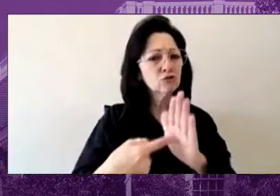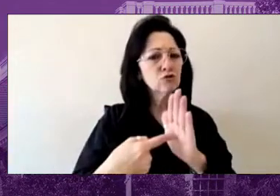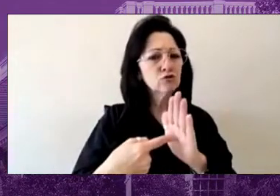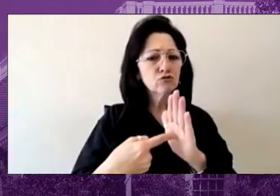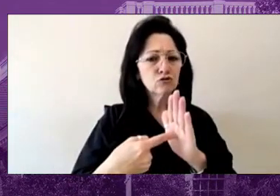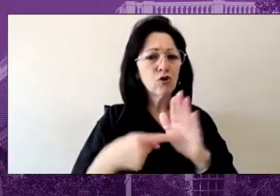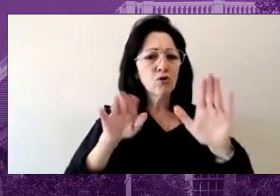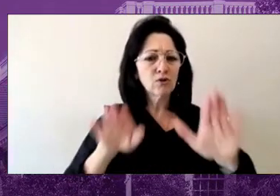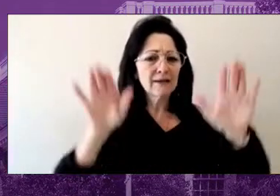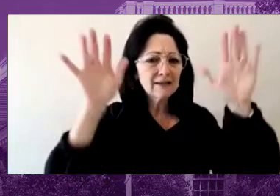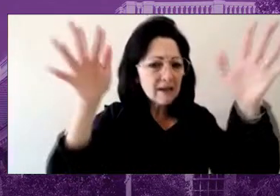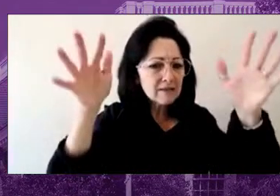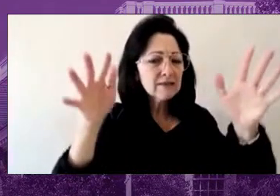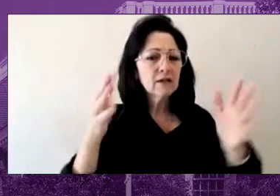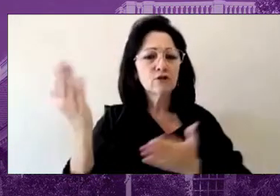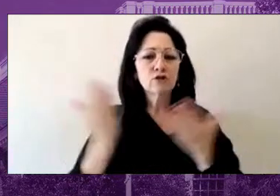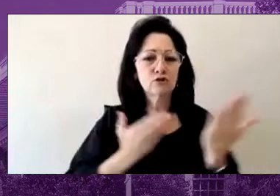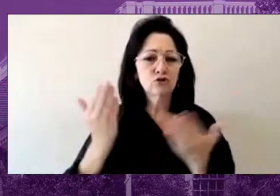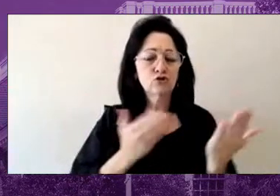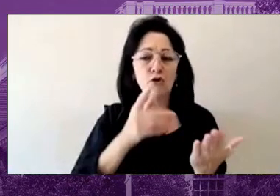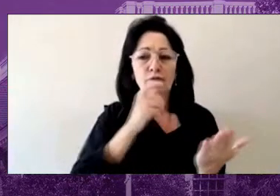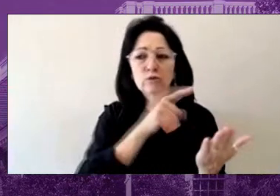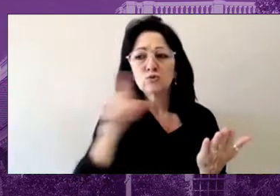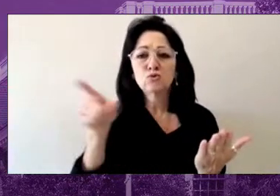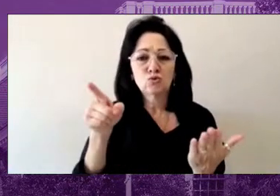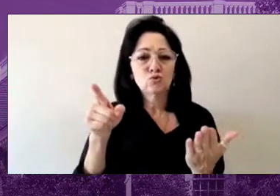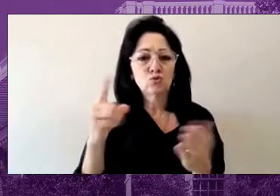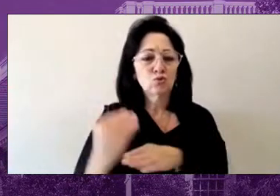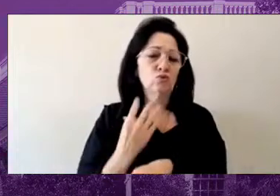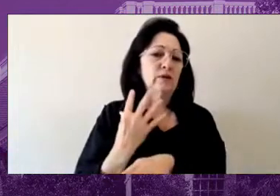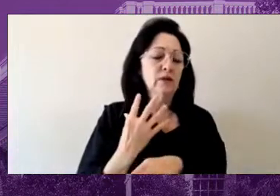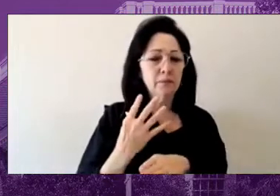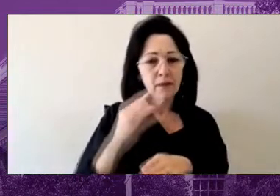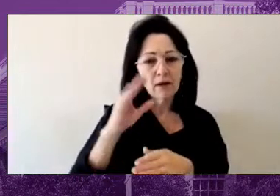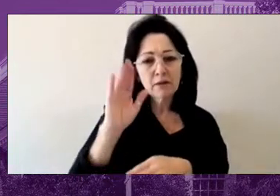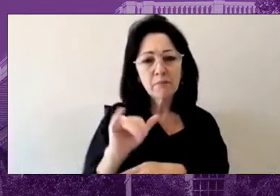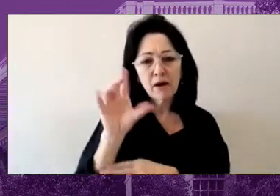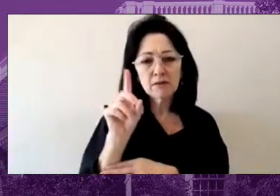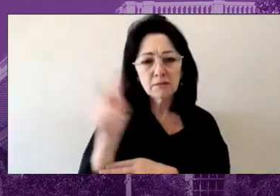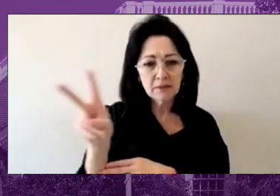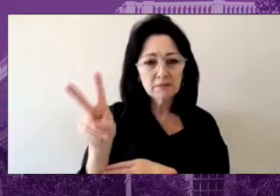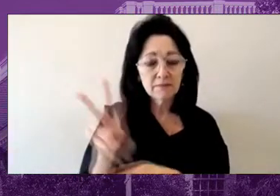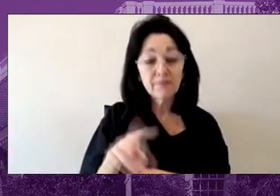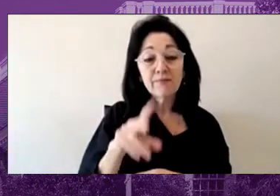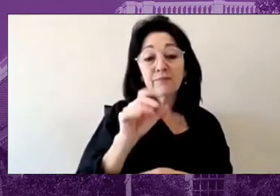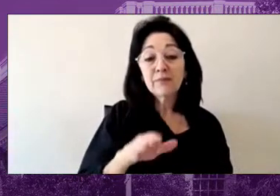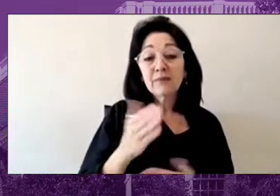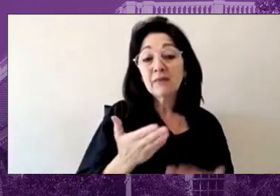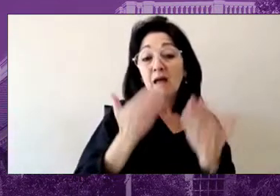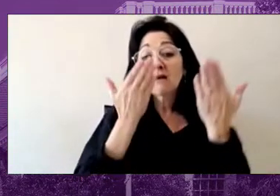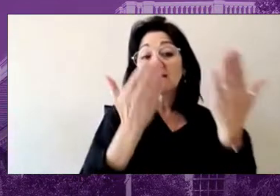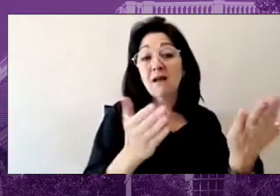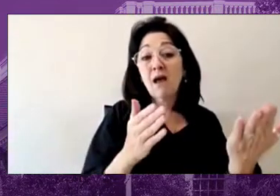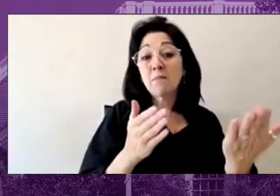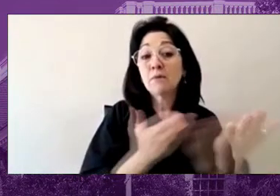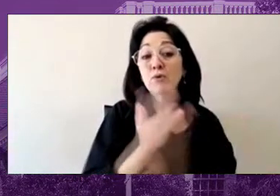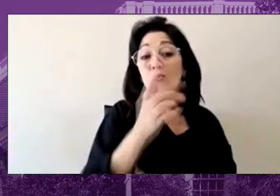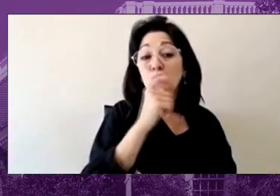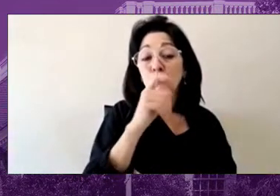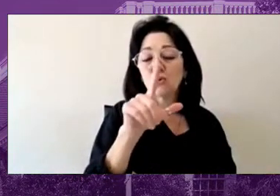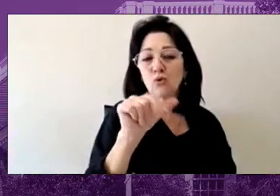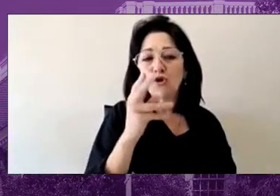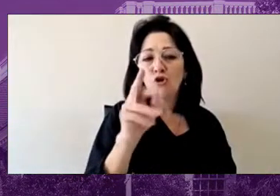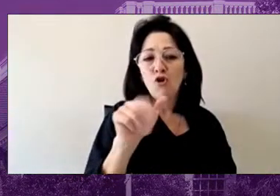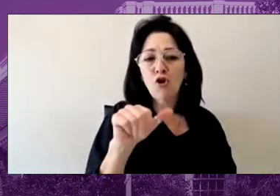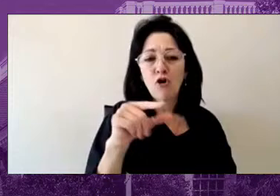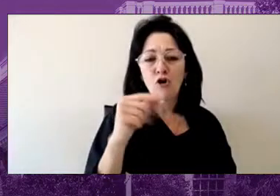those impacted by domestic violence. These agencies were nominated by Laura Graham, an attorney with the Community Legal Aid Society